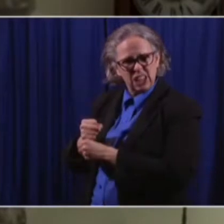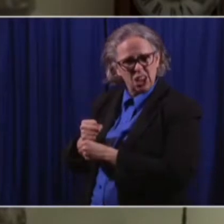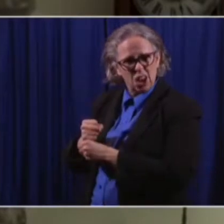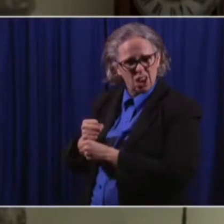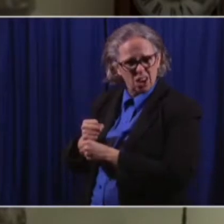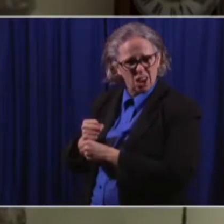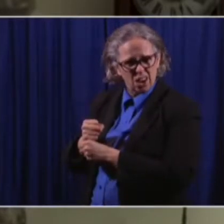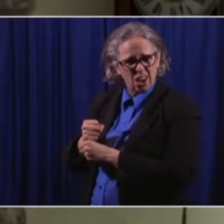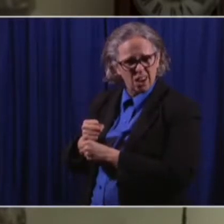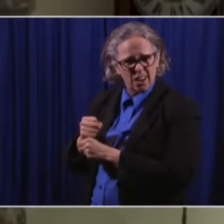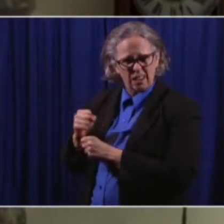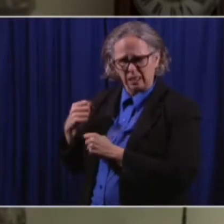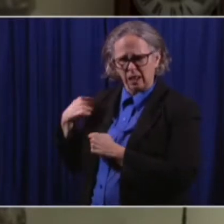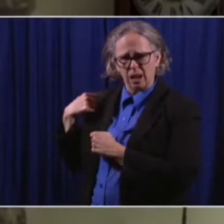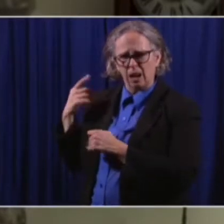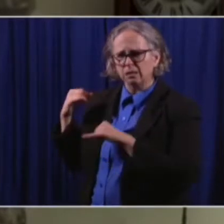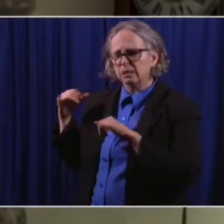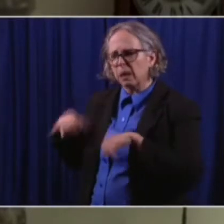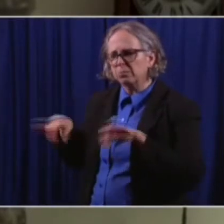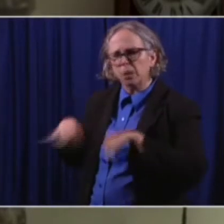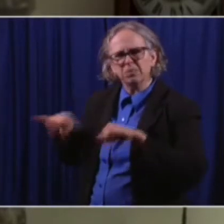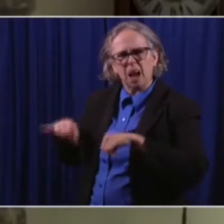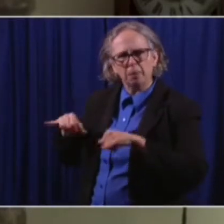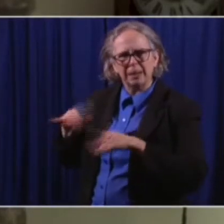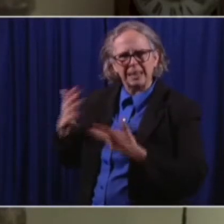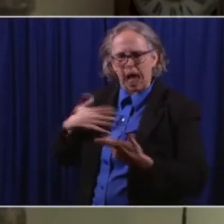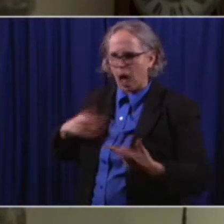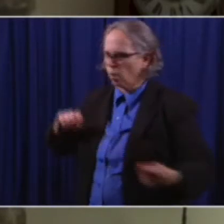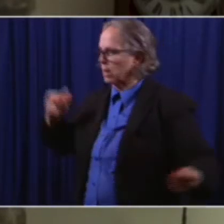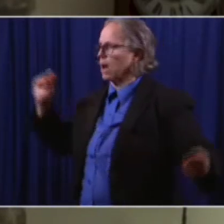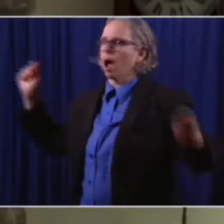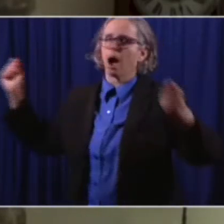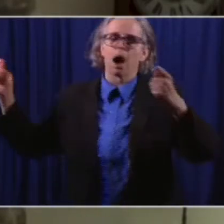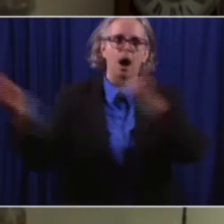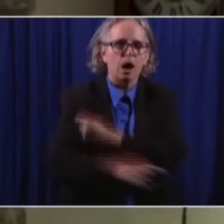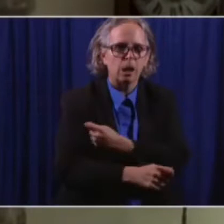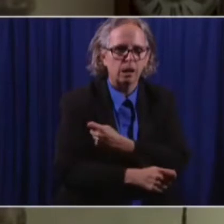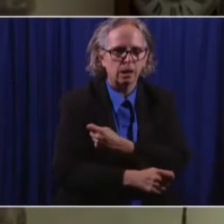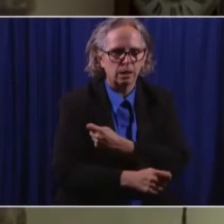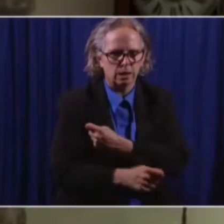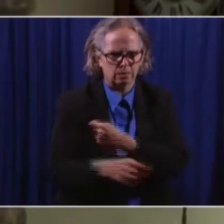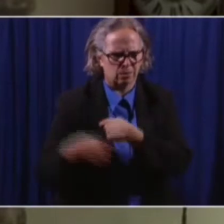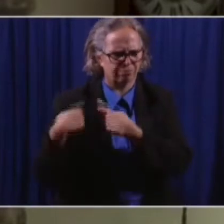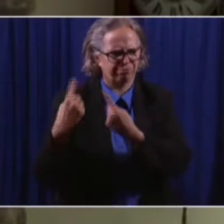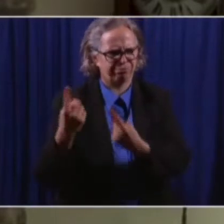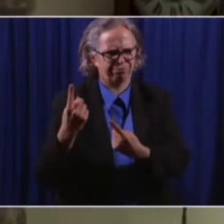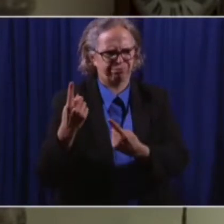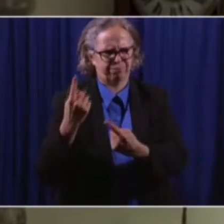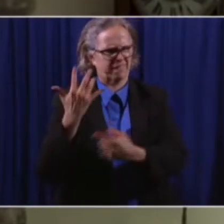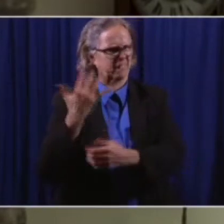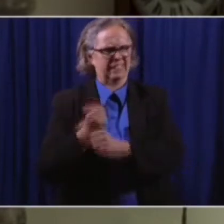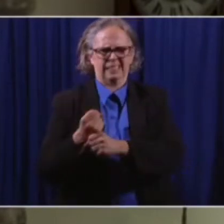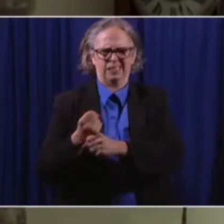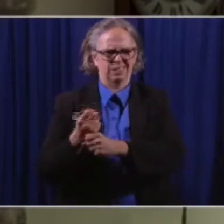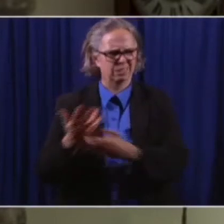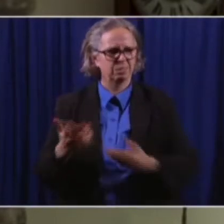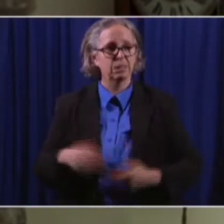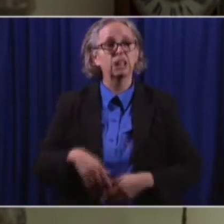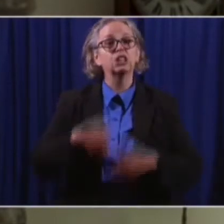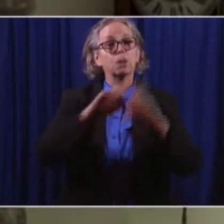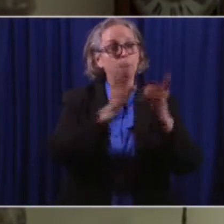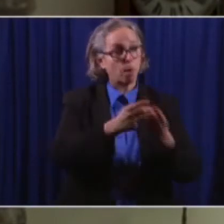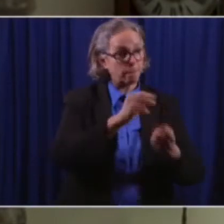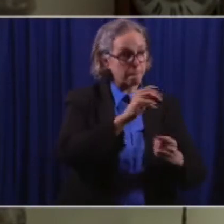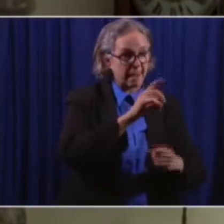In the coming days, the Department of Medicaid will be rolling out a series of requests for applications for managed care